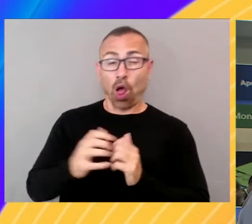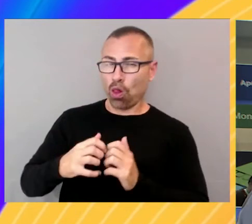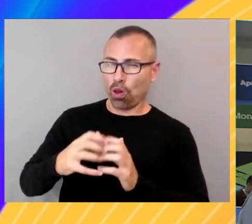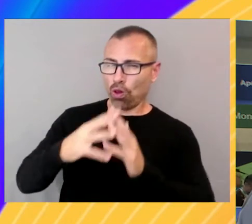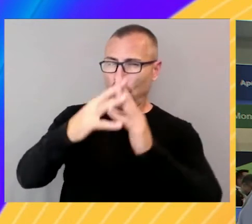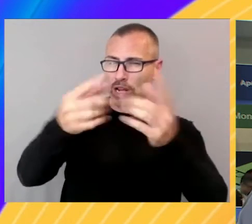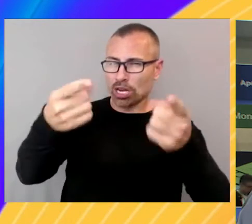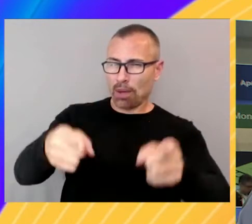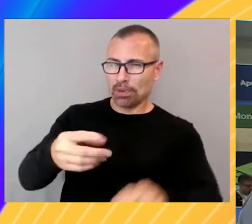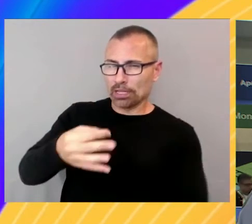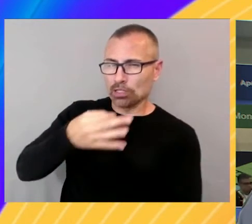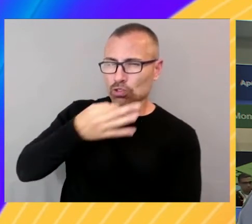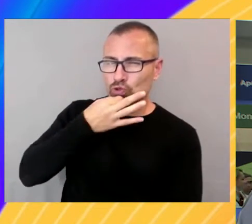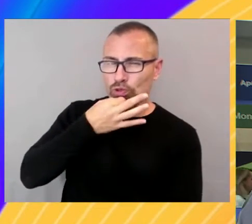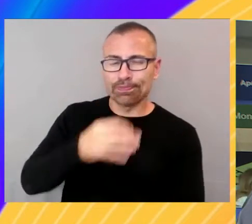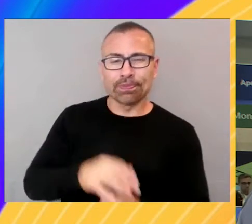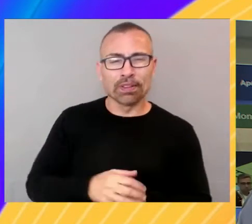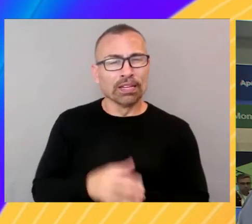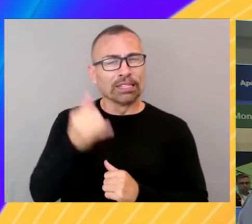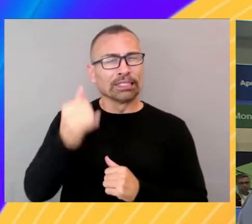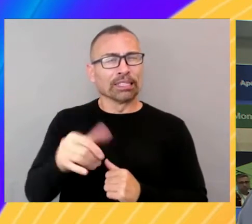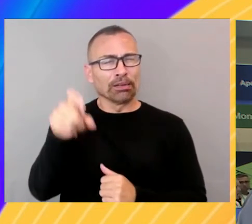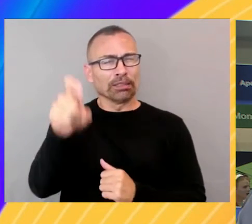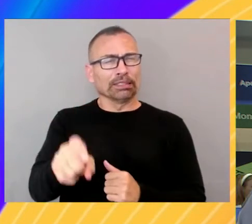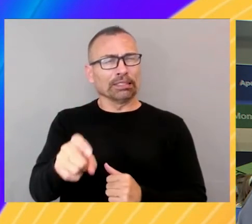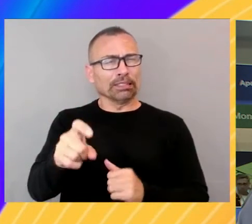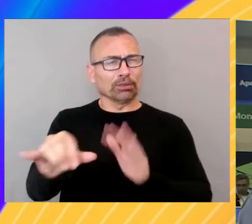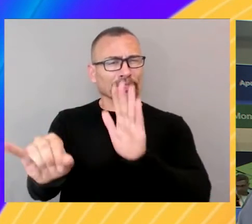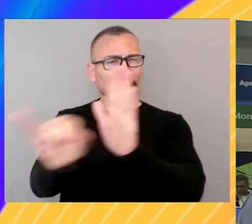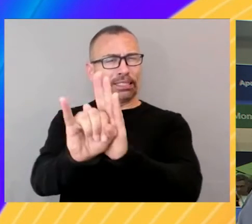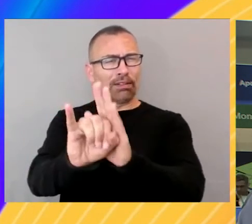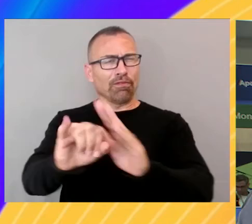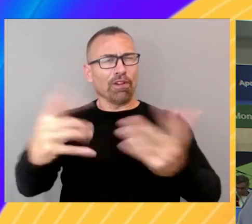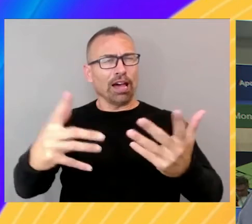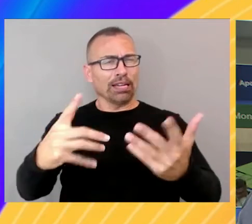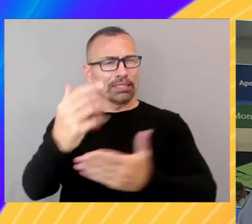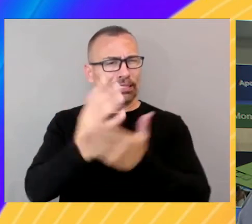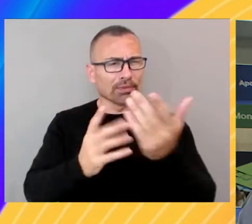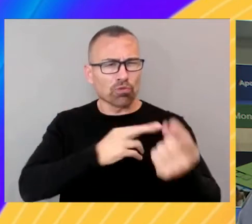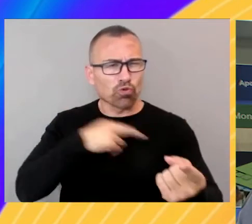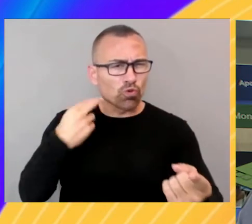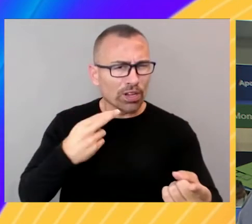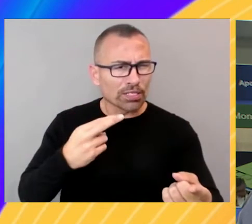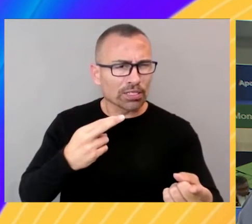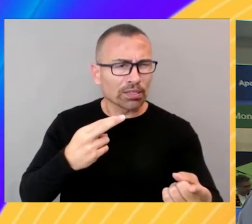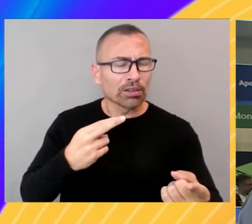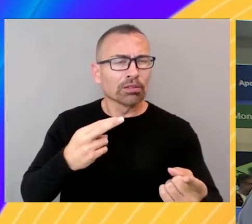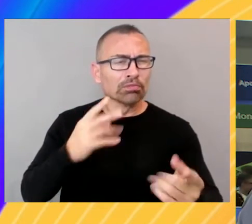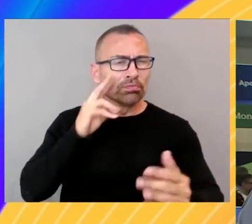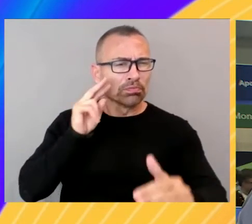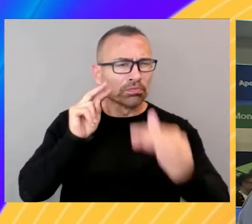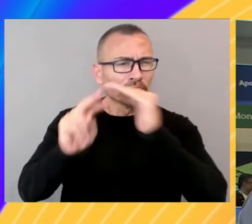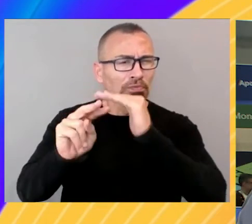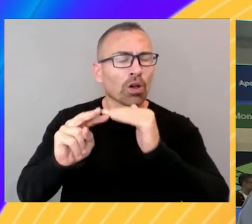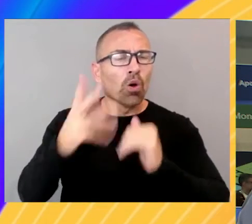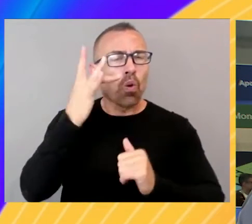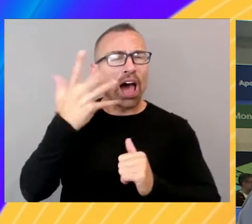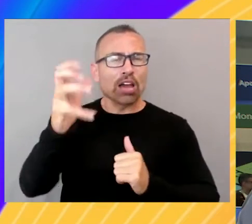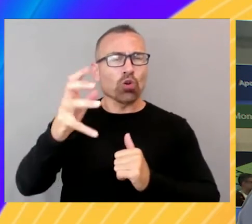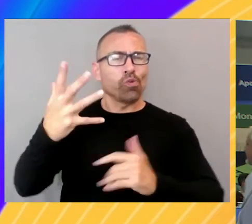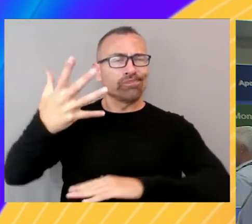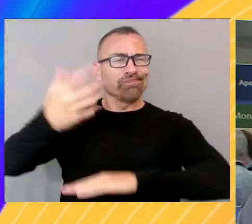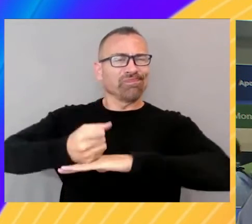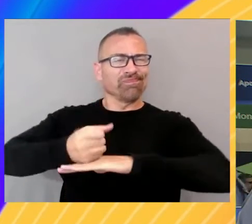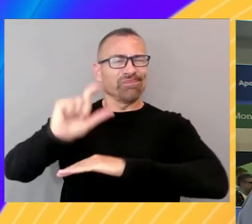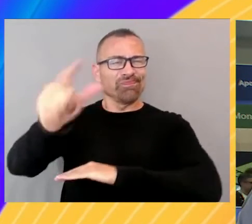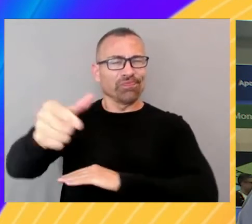identify to reduce the risk of having downtime? That's the operational readiness review. The well-architected review has, like